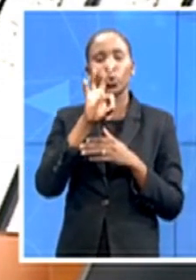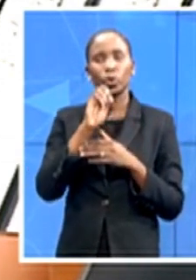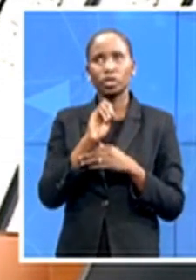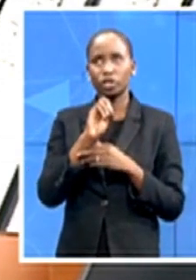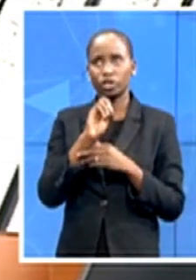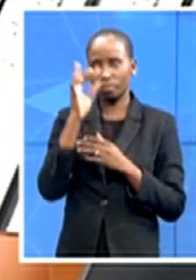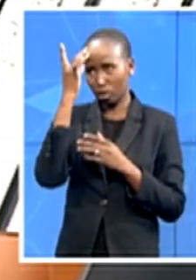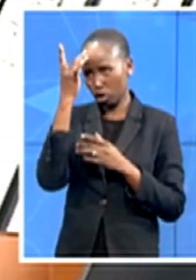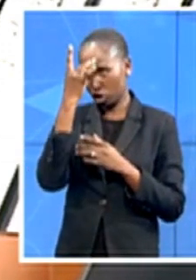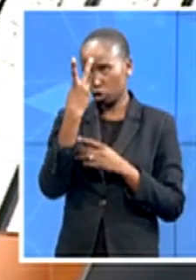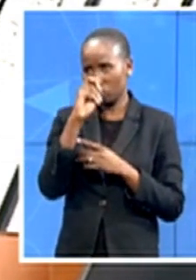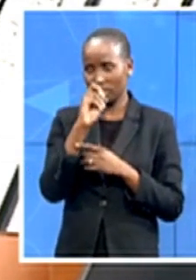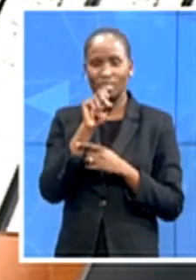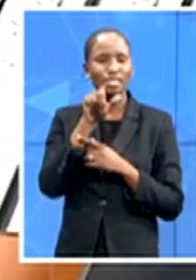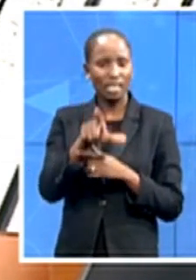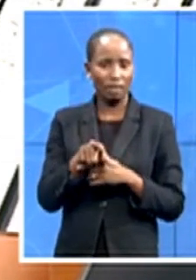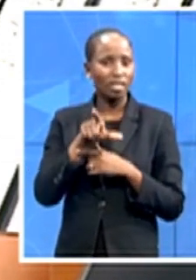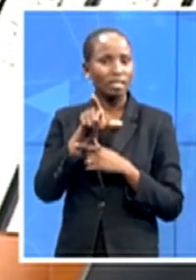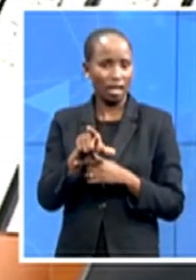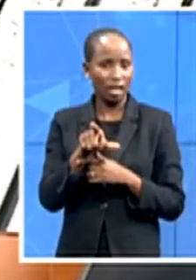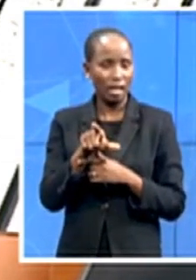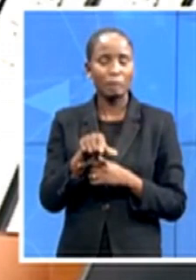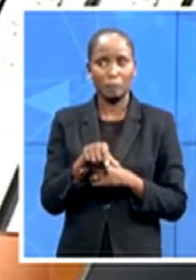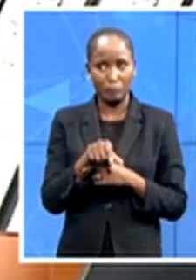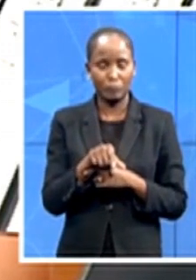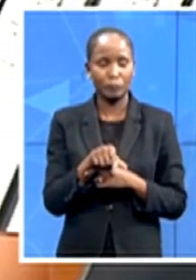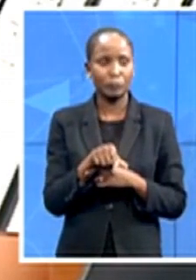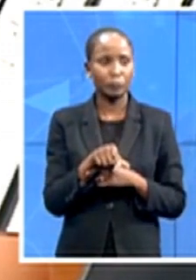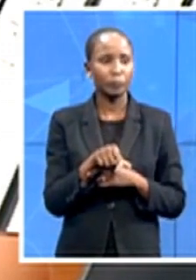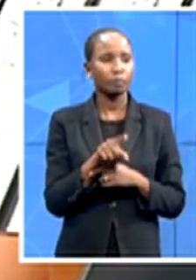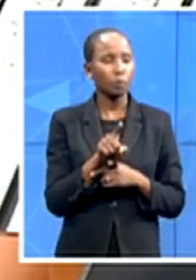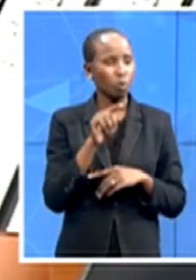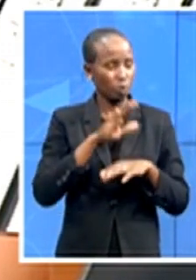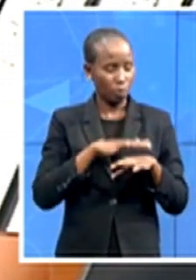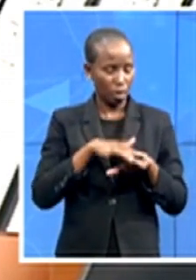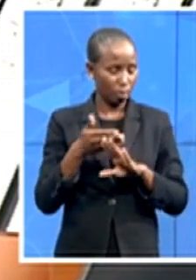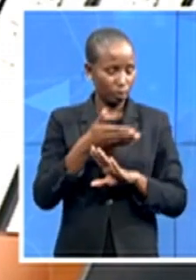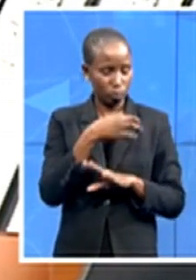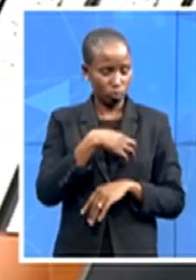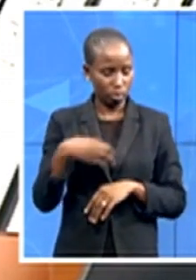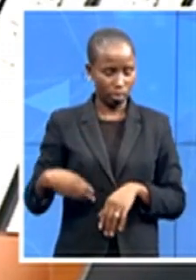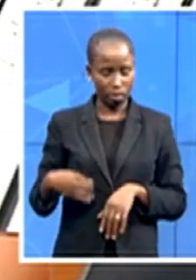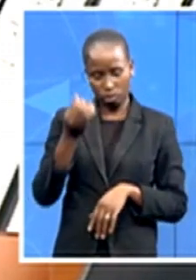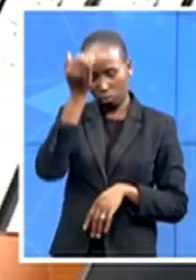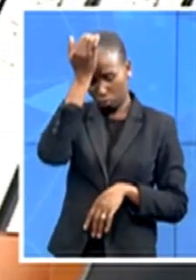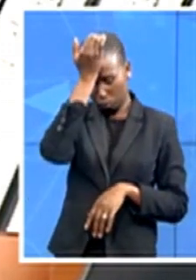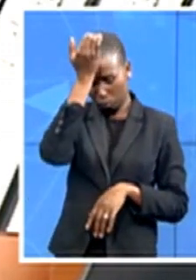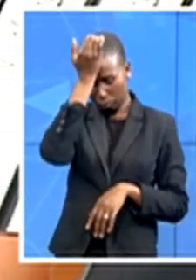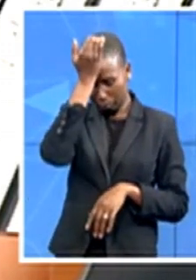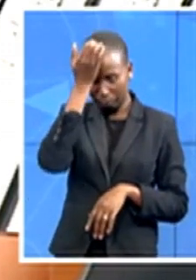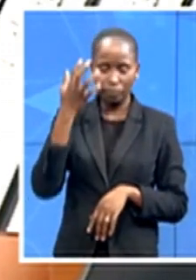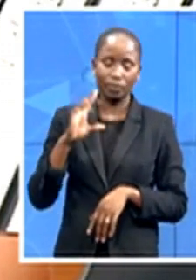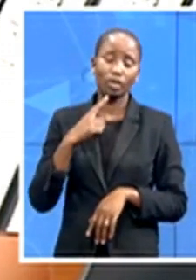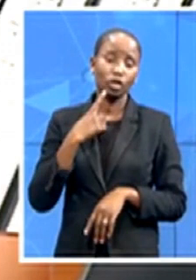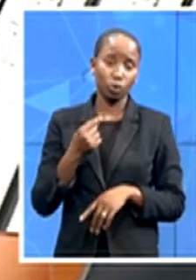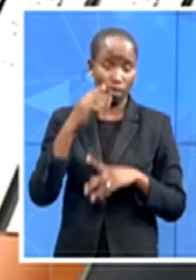2017. At the meeting, when former President Zuma informed the ANC officials of his decision, I raised my concern that the